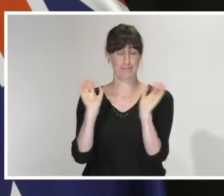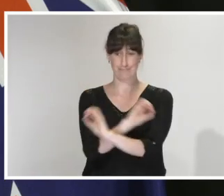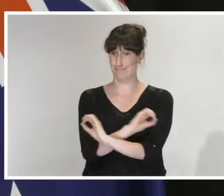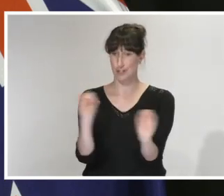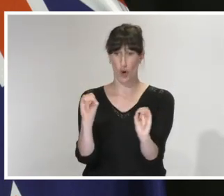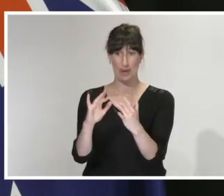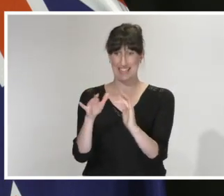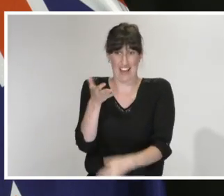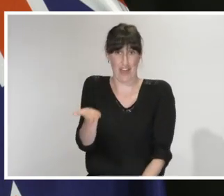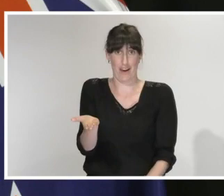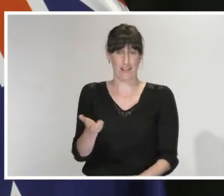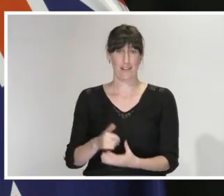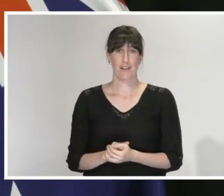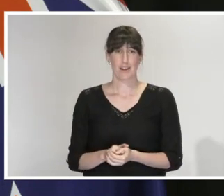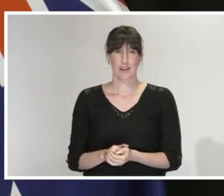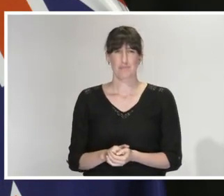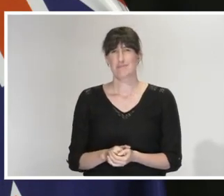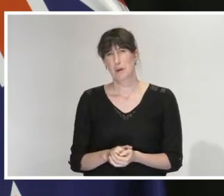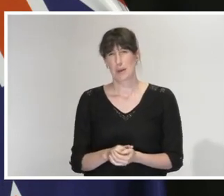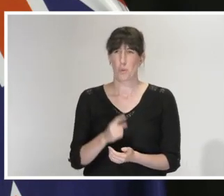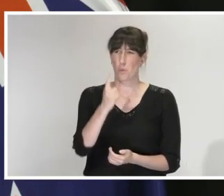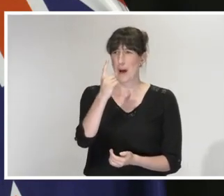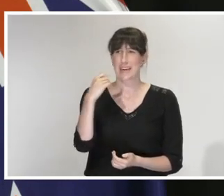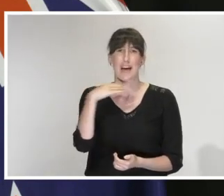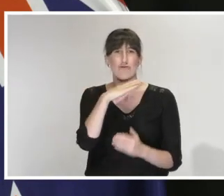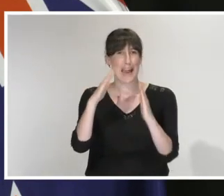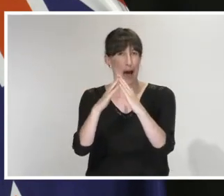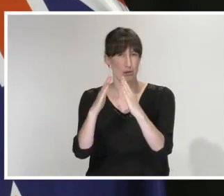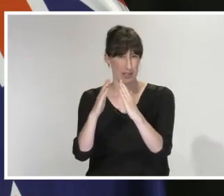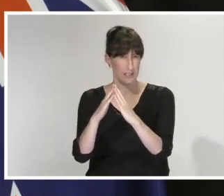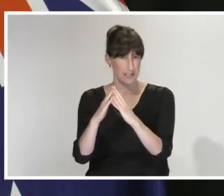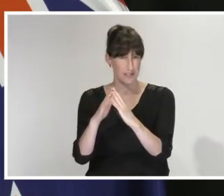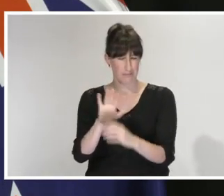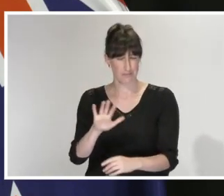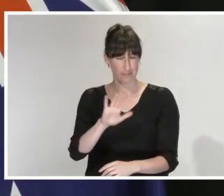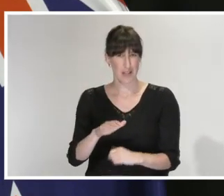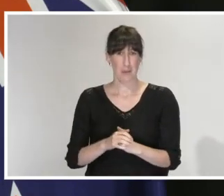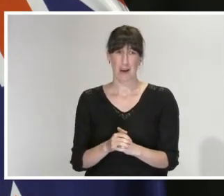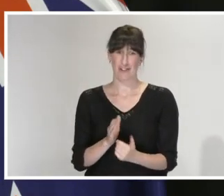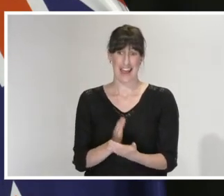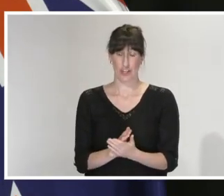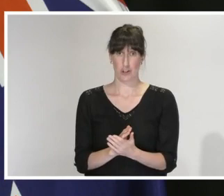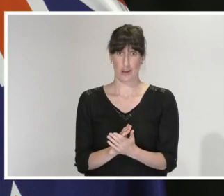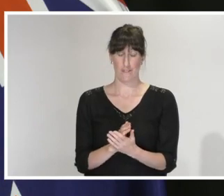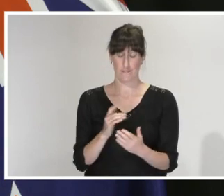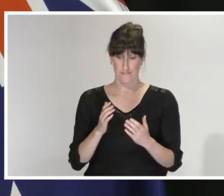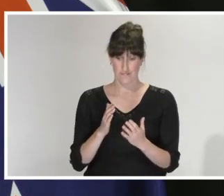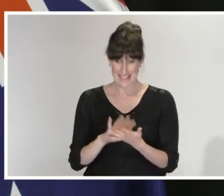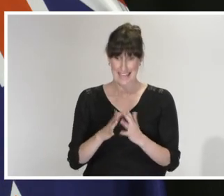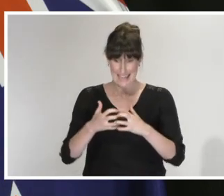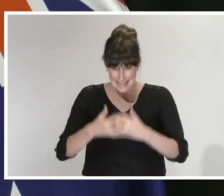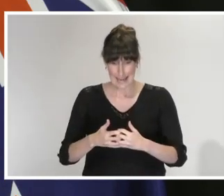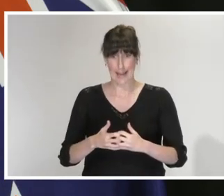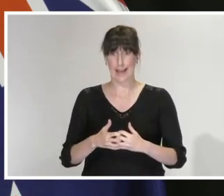looked at it. We're only talking about a couple of hundred households in this case, but there's just no way of technically getting them coverage. It might be that there's